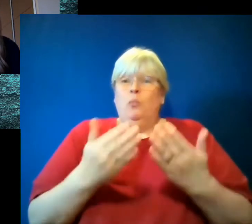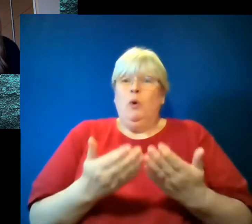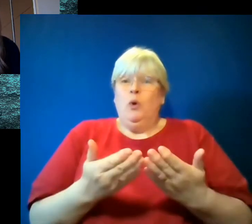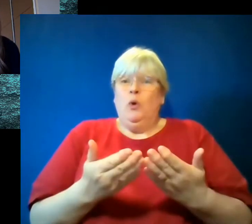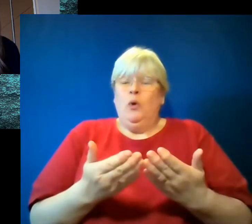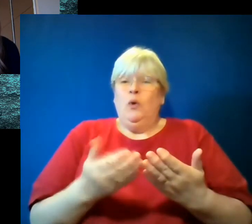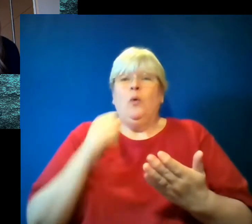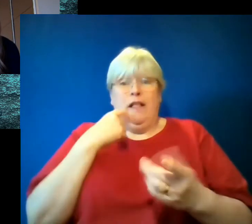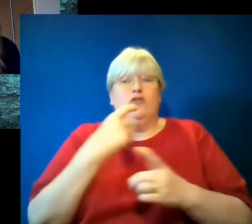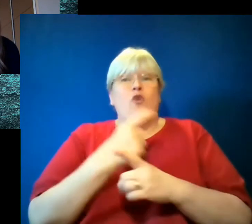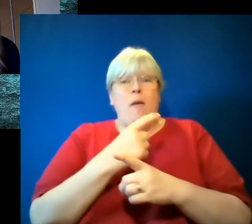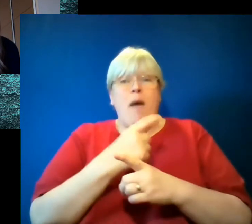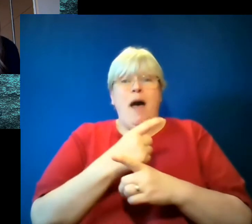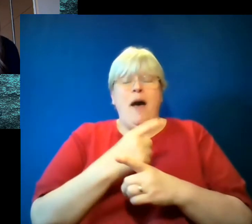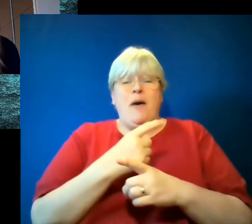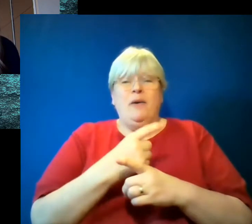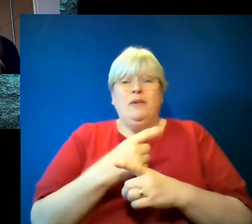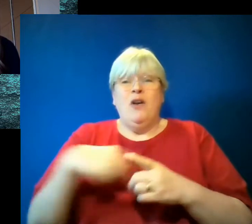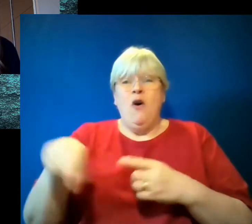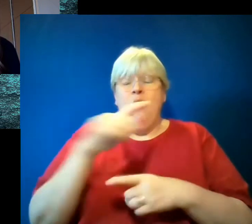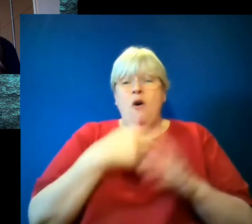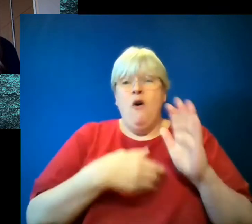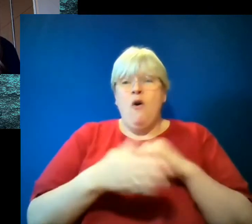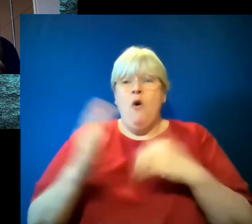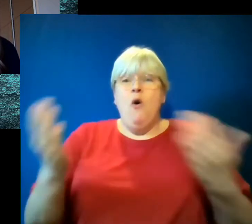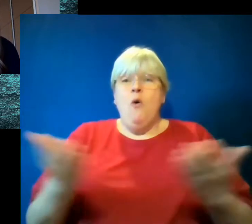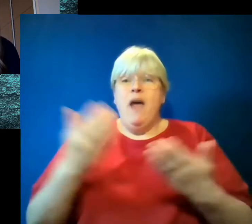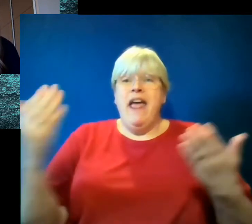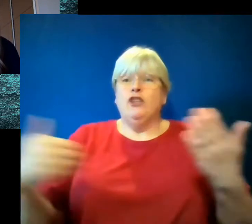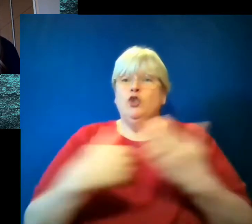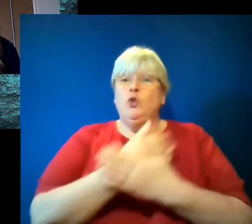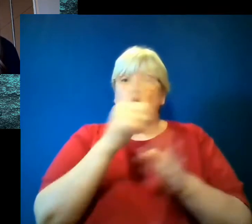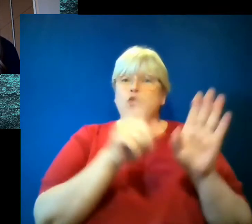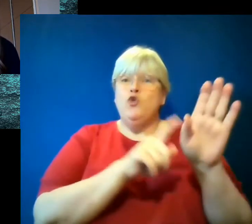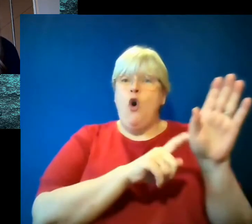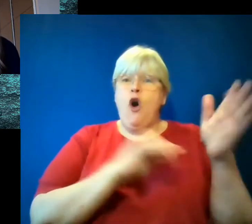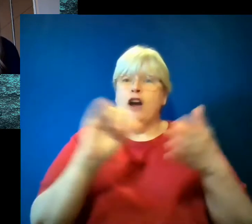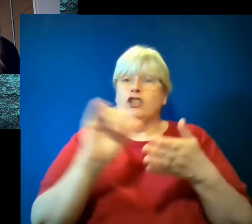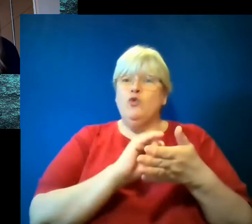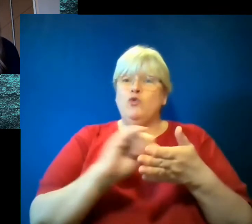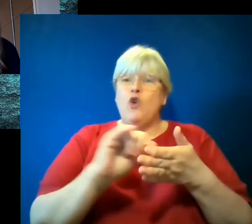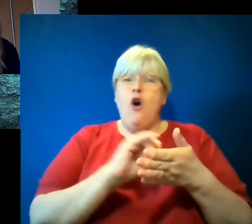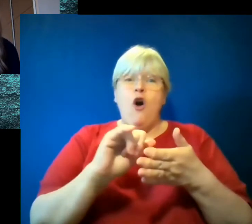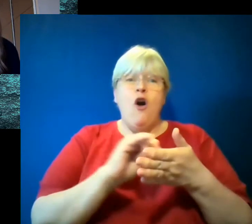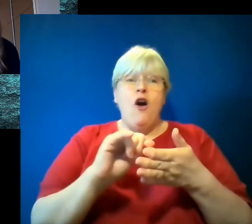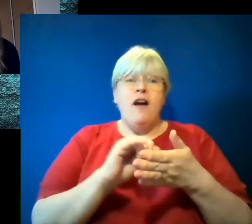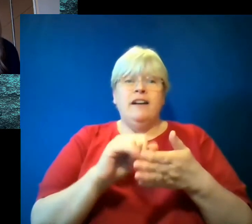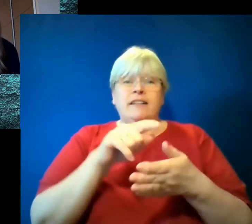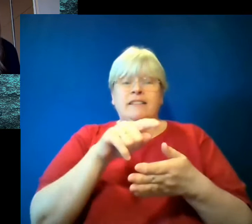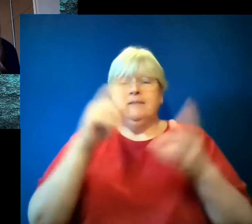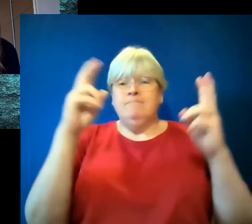talking about, we all set sail for New York in The Good